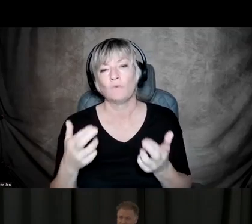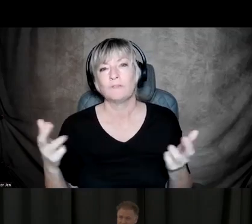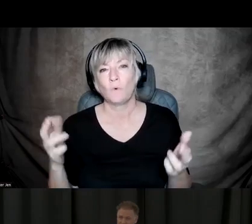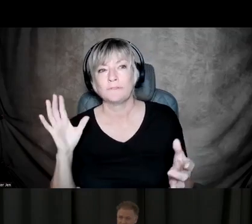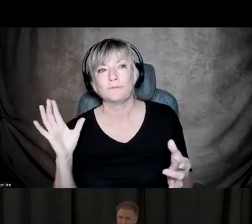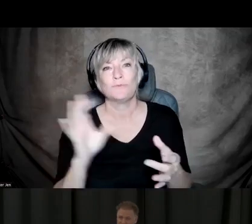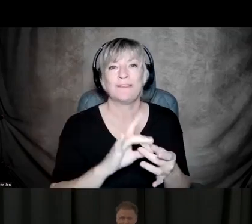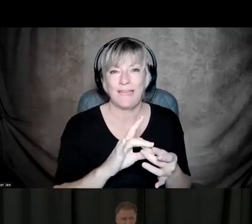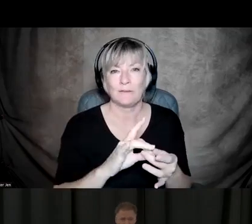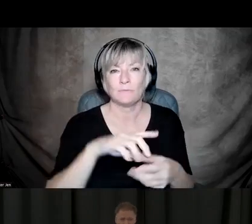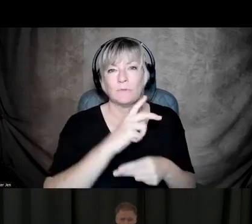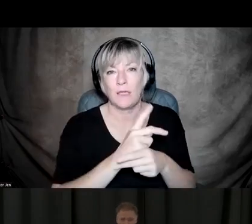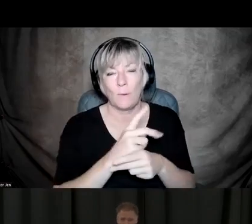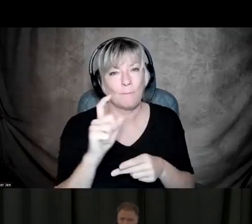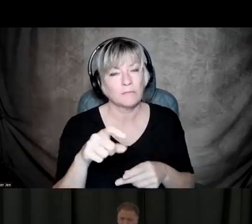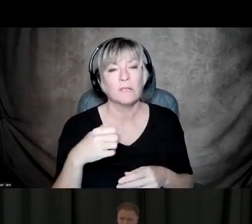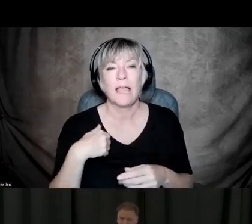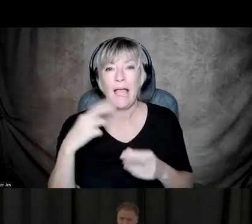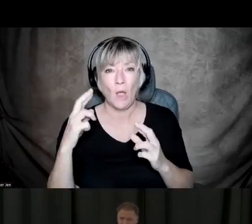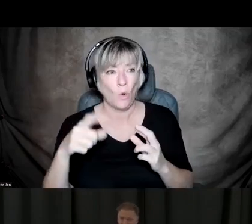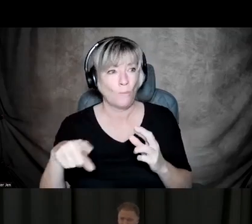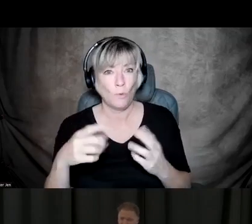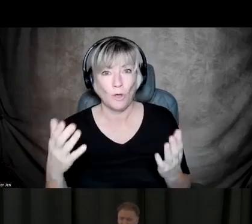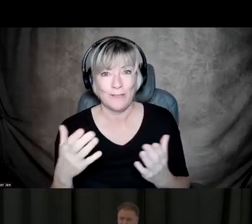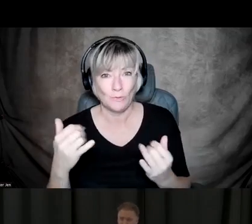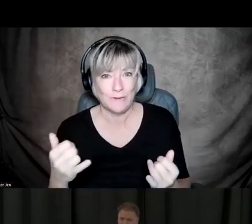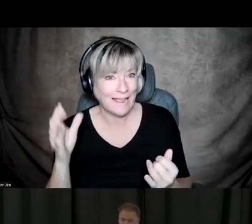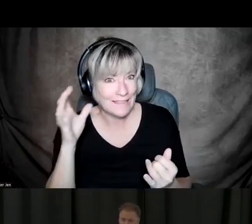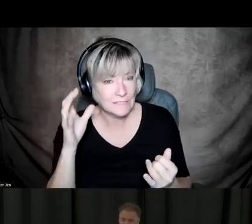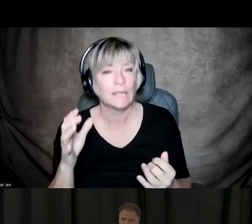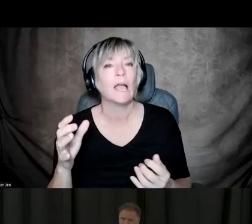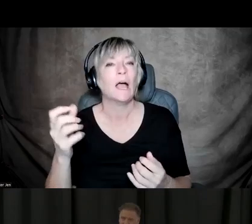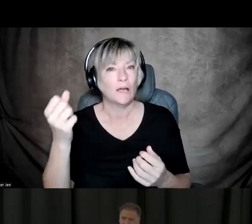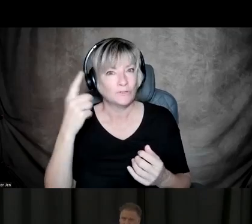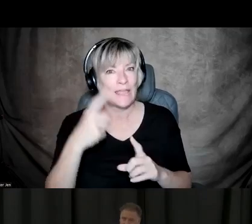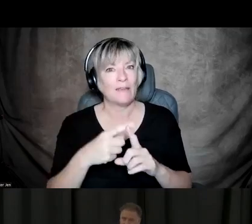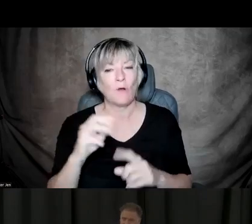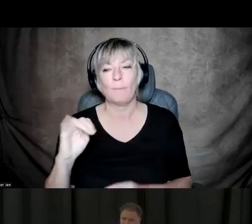them to that care. So I hope those listening on the call today hear what we heard from Michelle. This